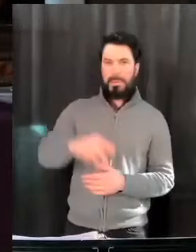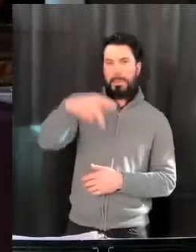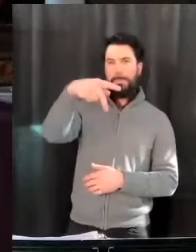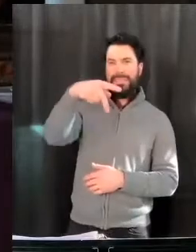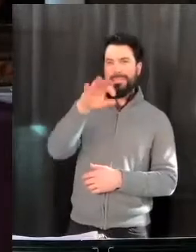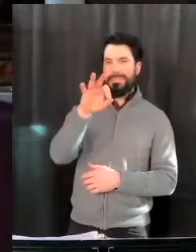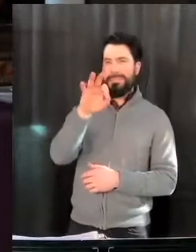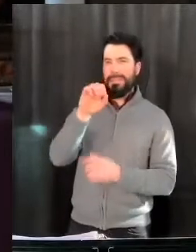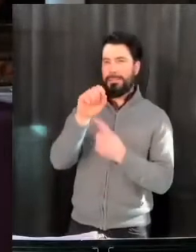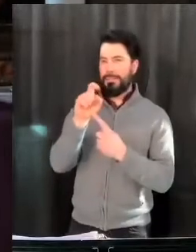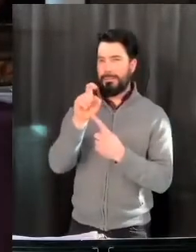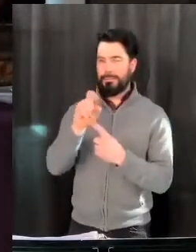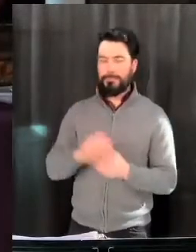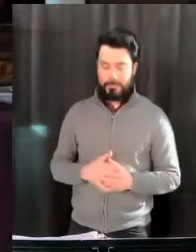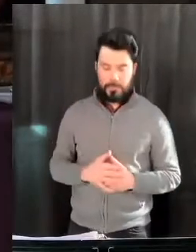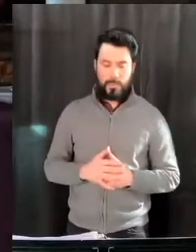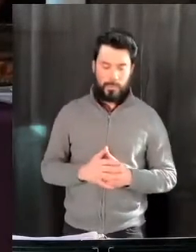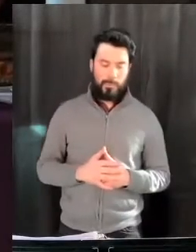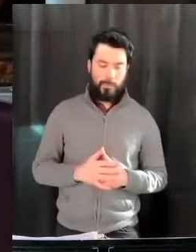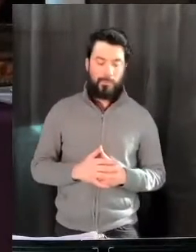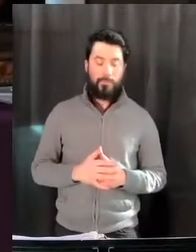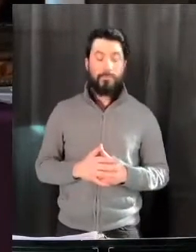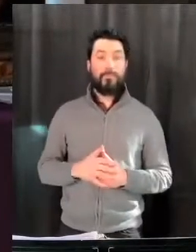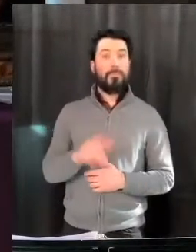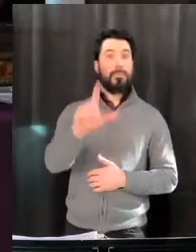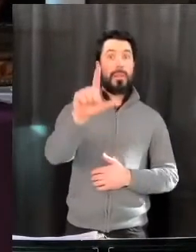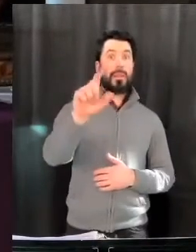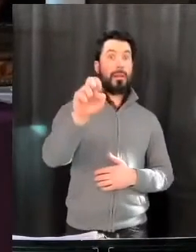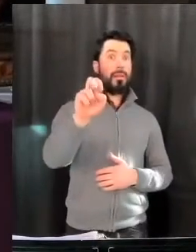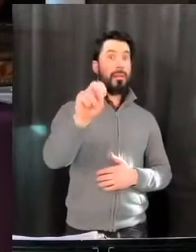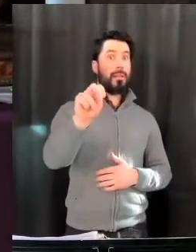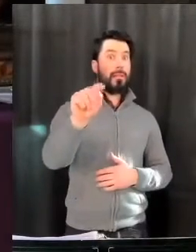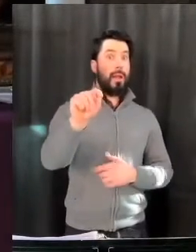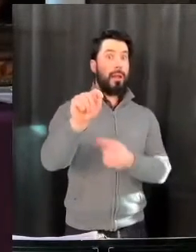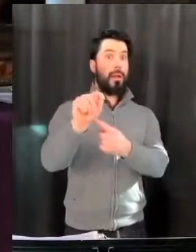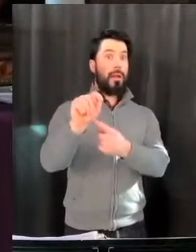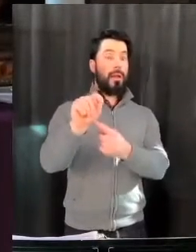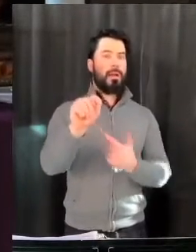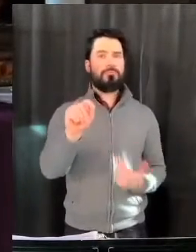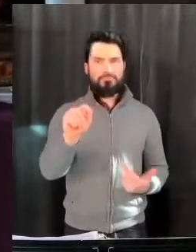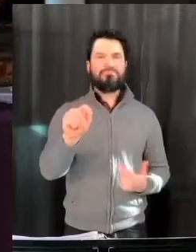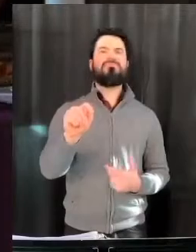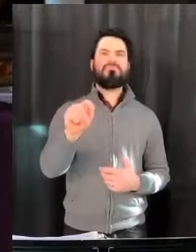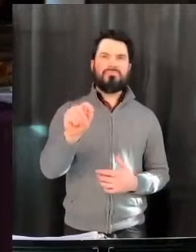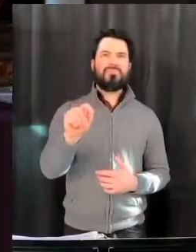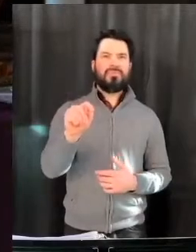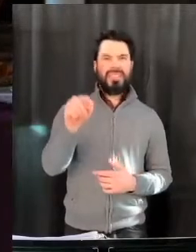P90X. So for Lent, we can kind of think of Lent as